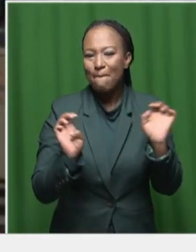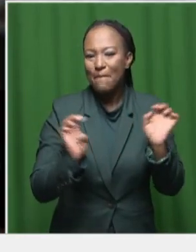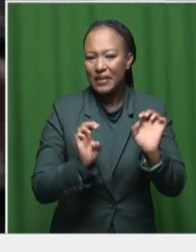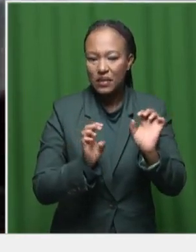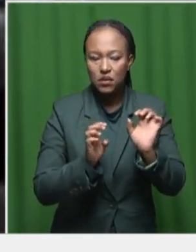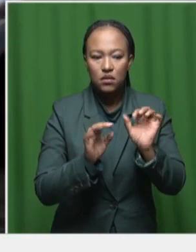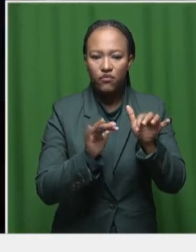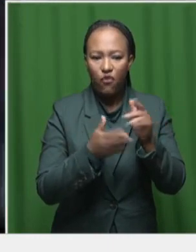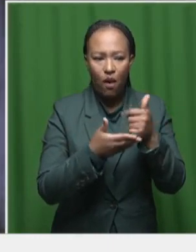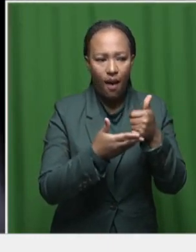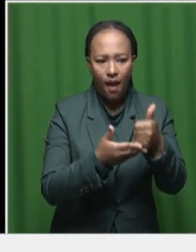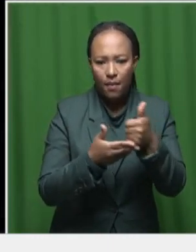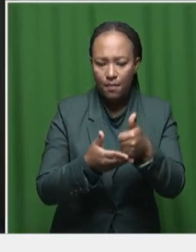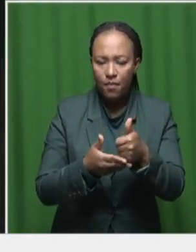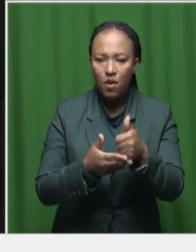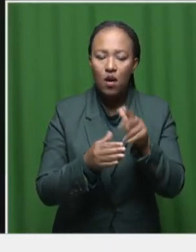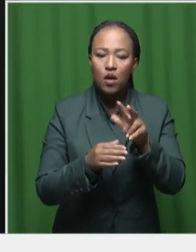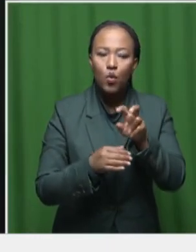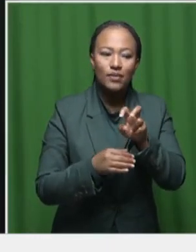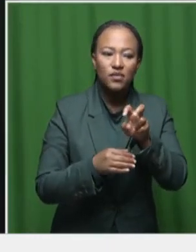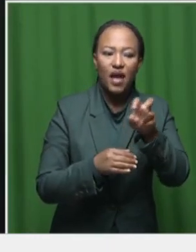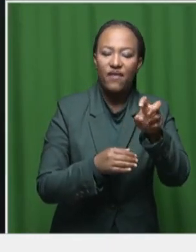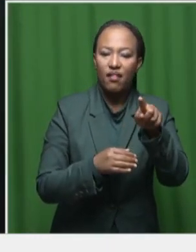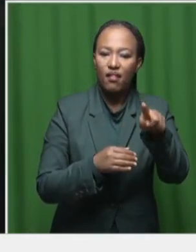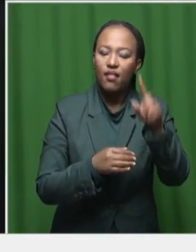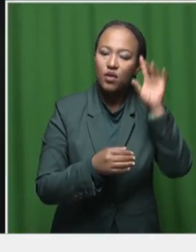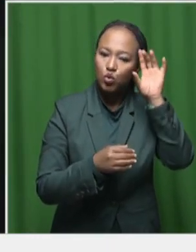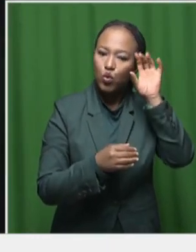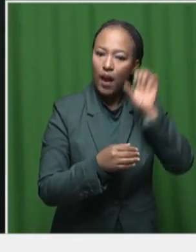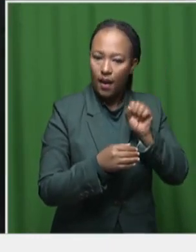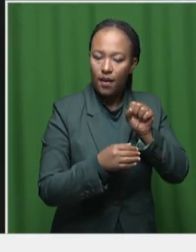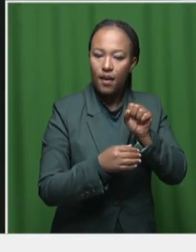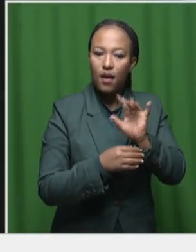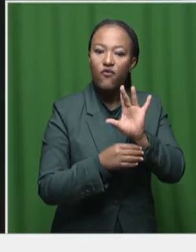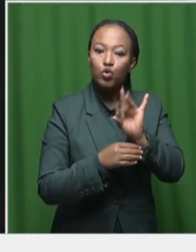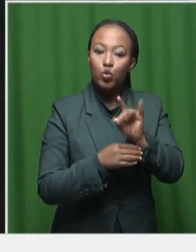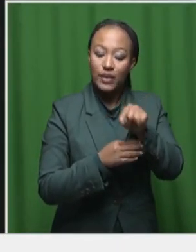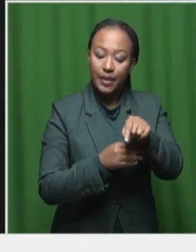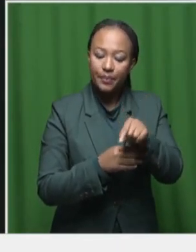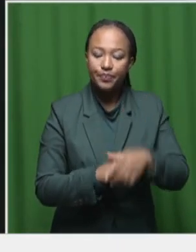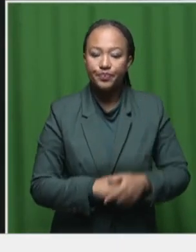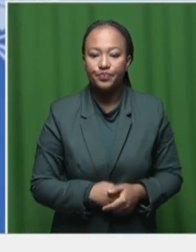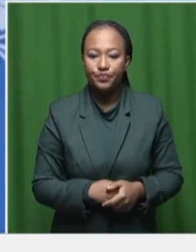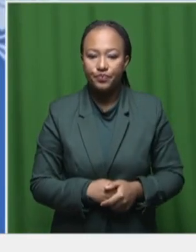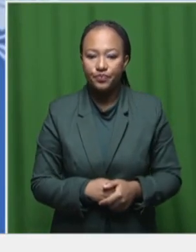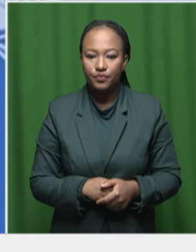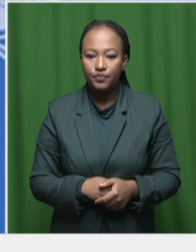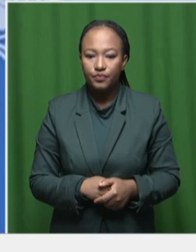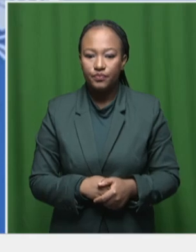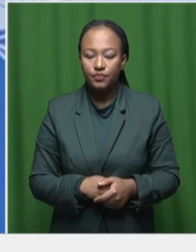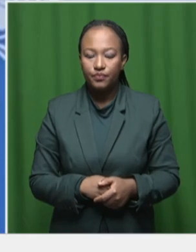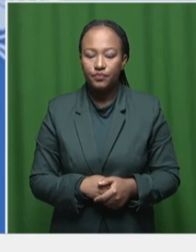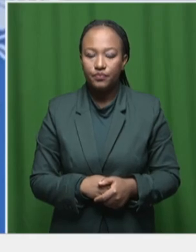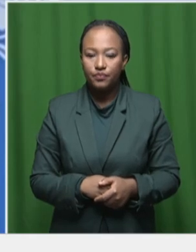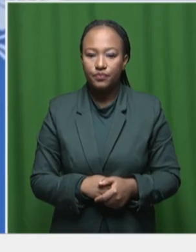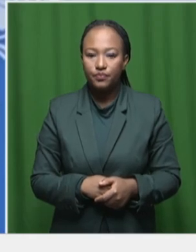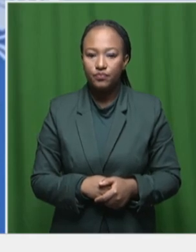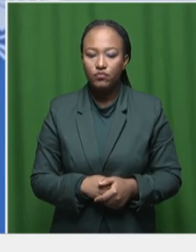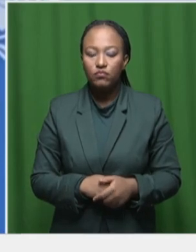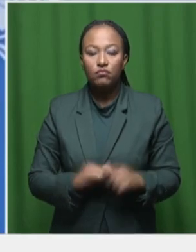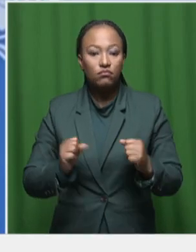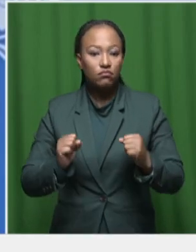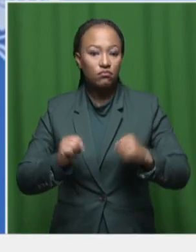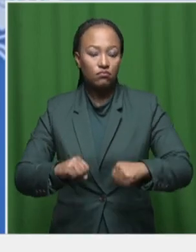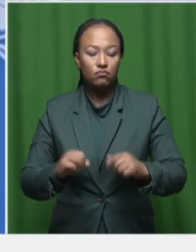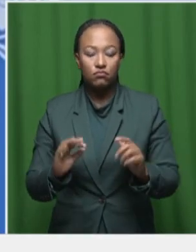Griffiths is expected to travel to Sudan on Tuesday as well. Martin's remit is on ensuring